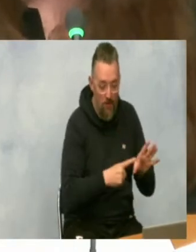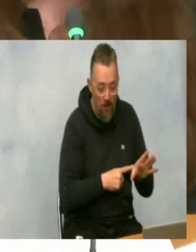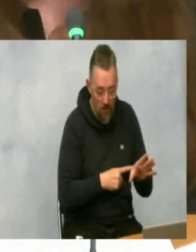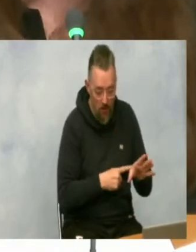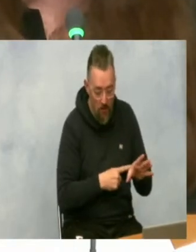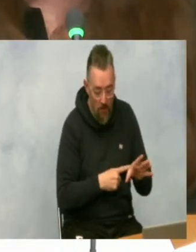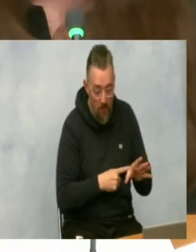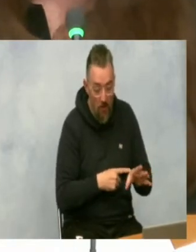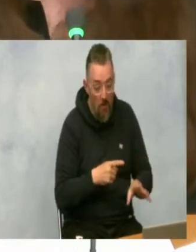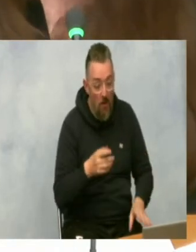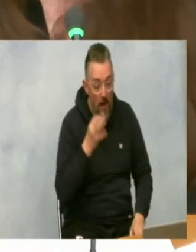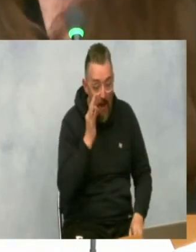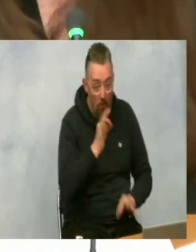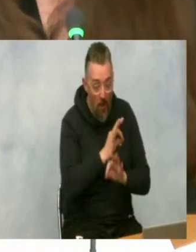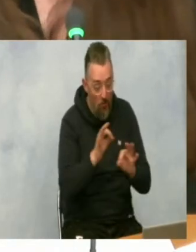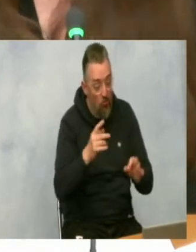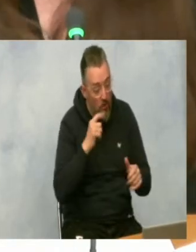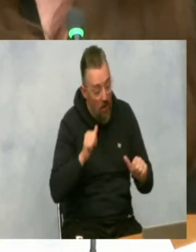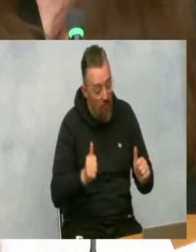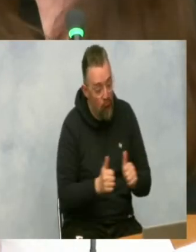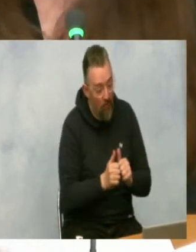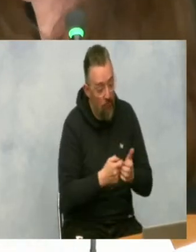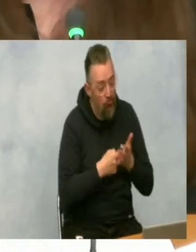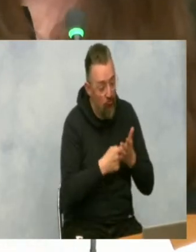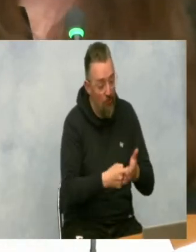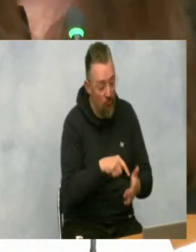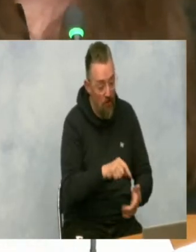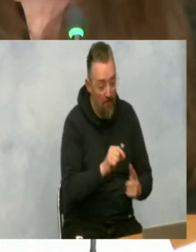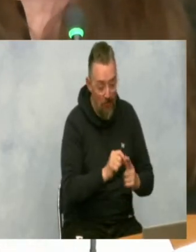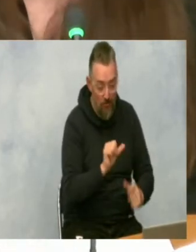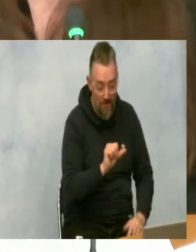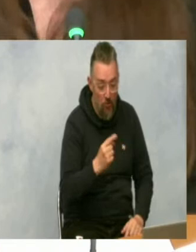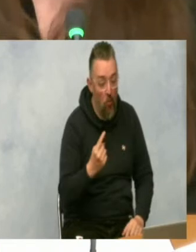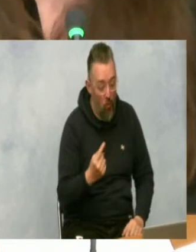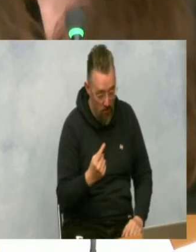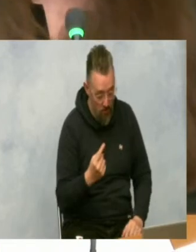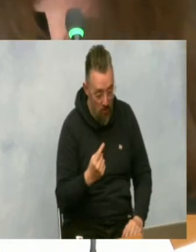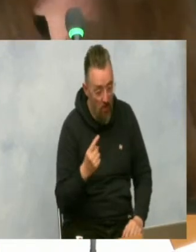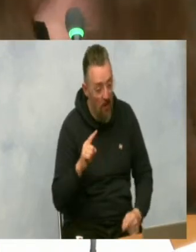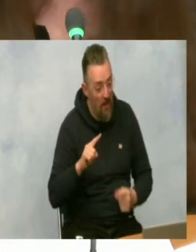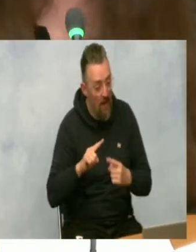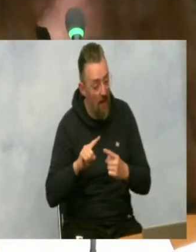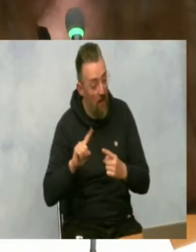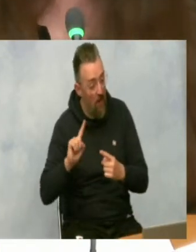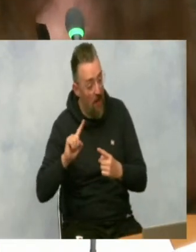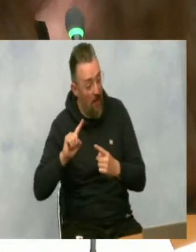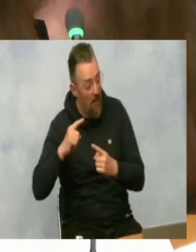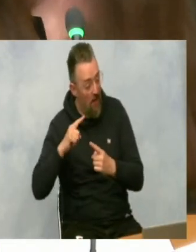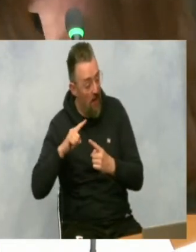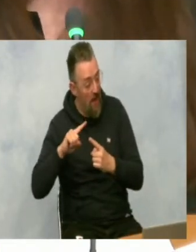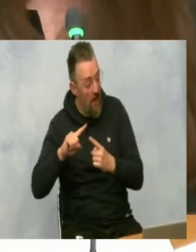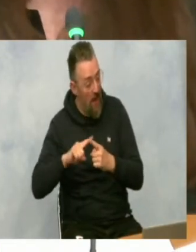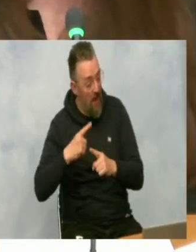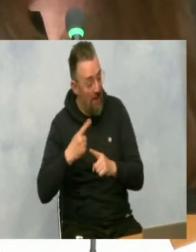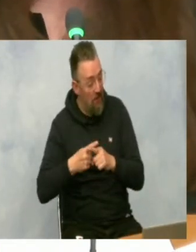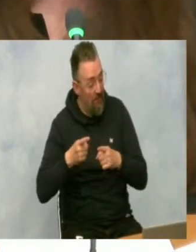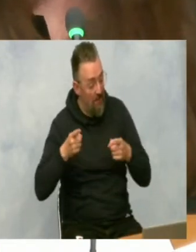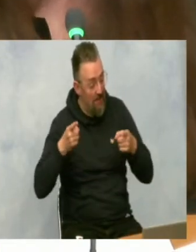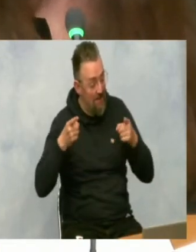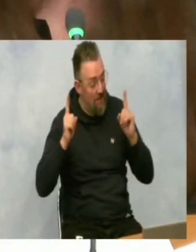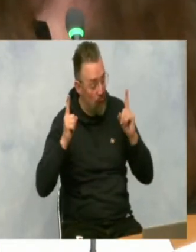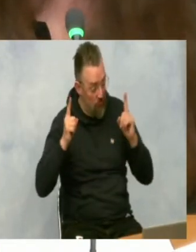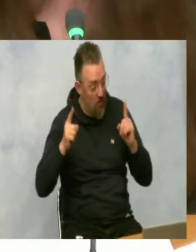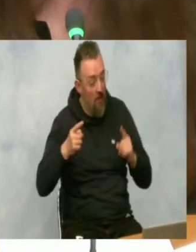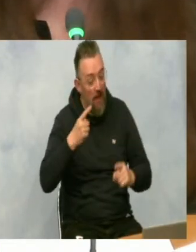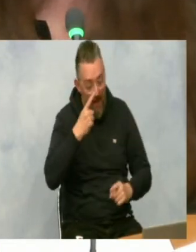is asked to approve the recommendation on page 61 that the Executive Director is authorised to lease